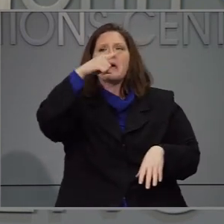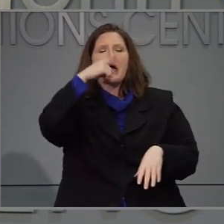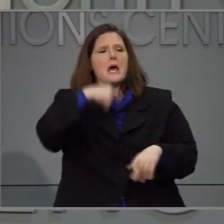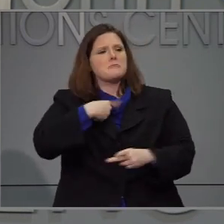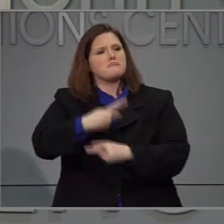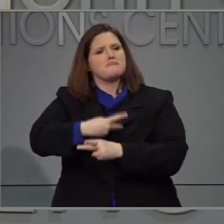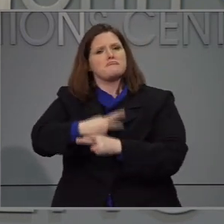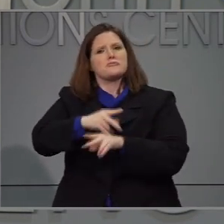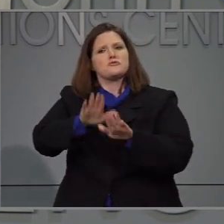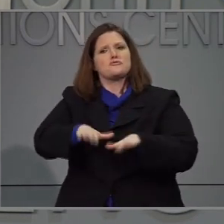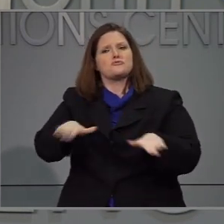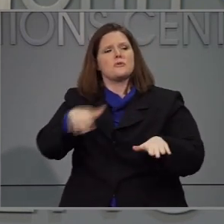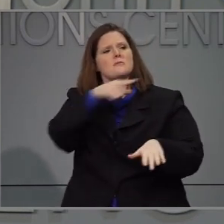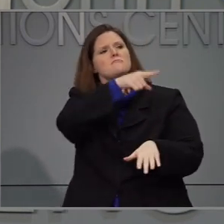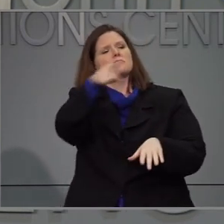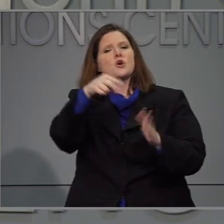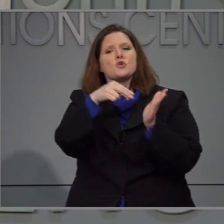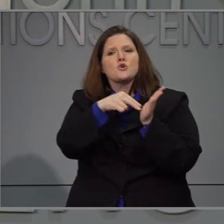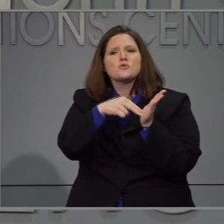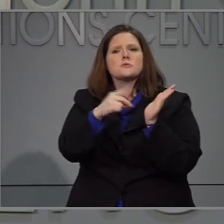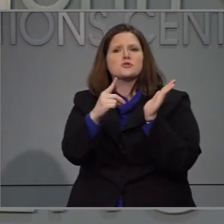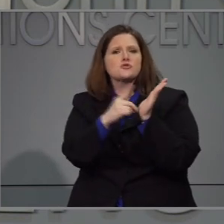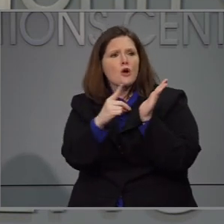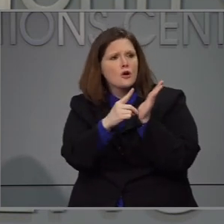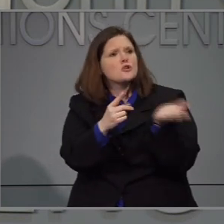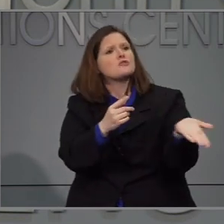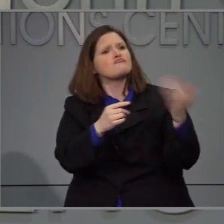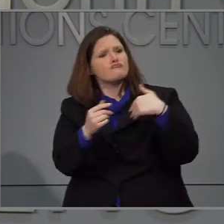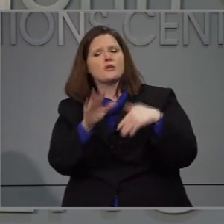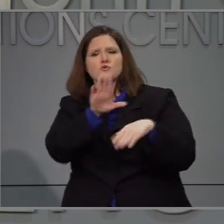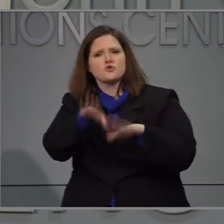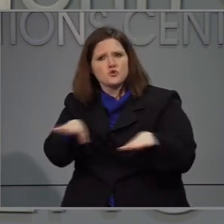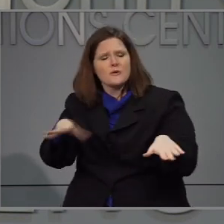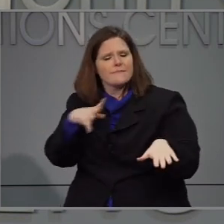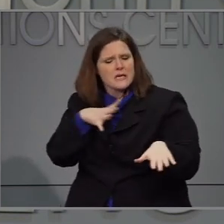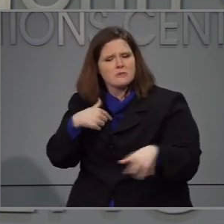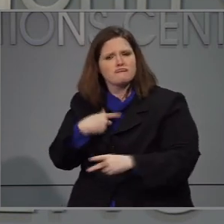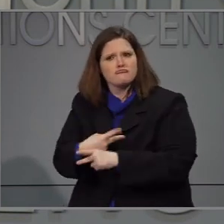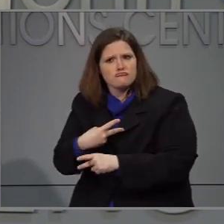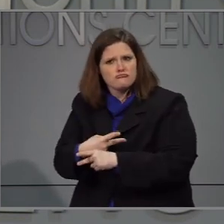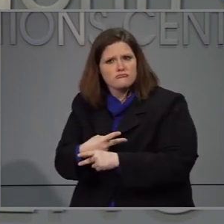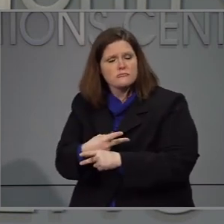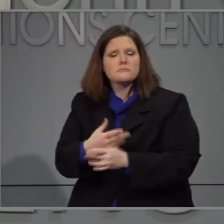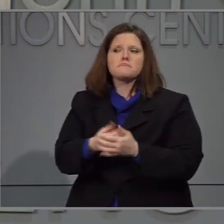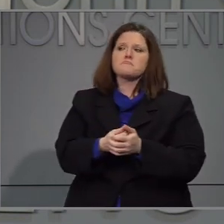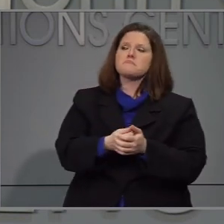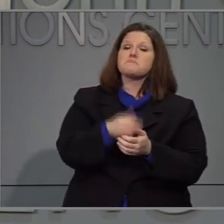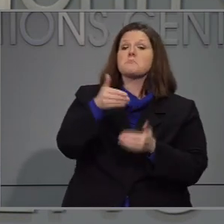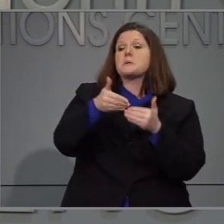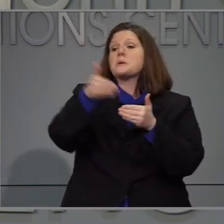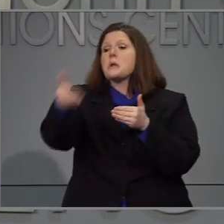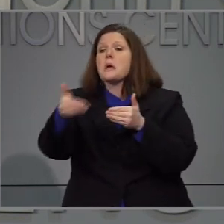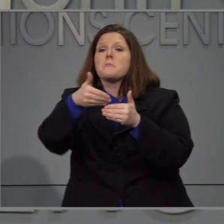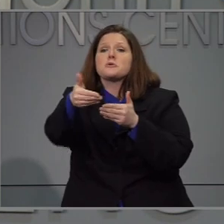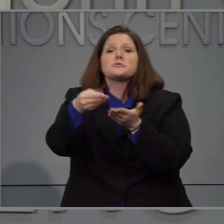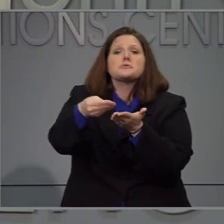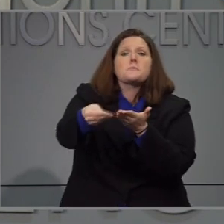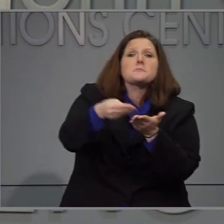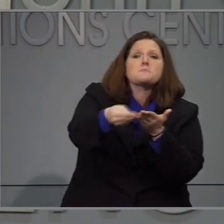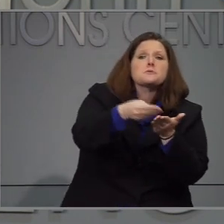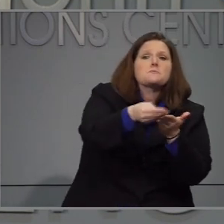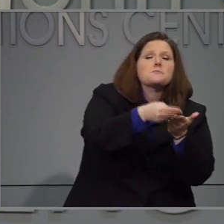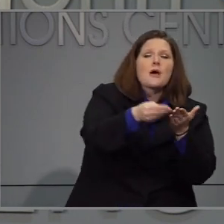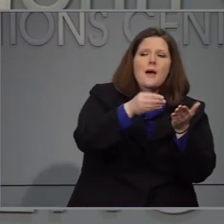healthcare workers. I appreciate that neighbor who is doing shopping for that at-risk senior and putting the groceries on